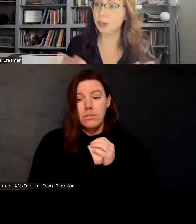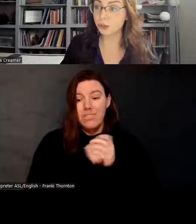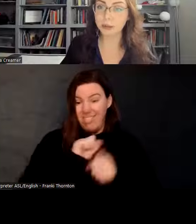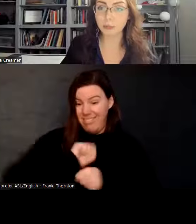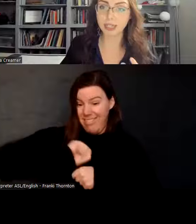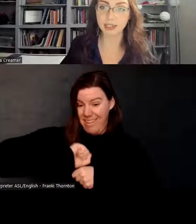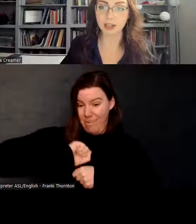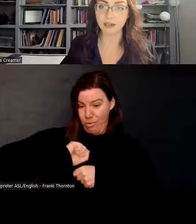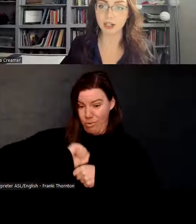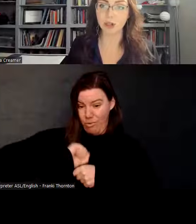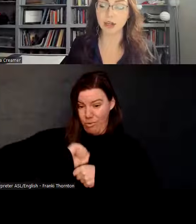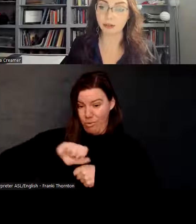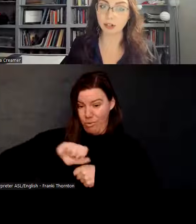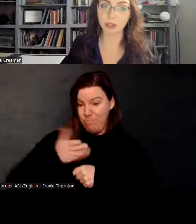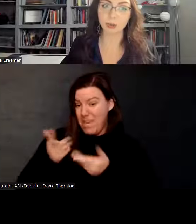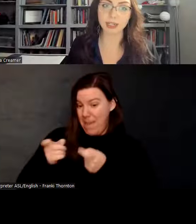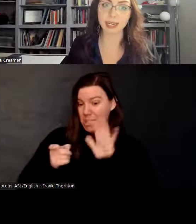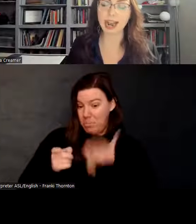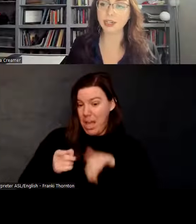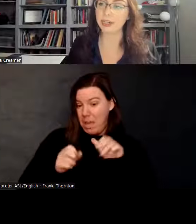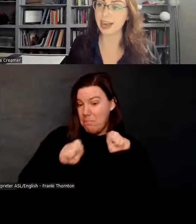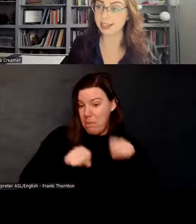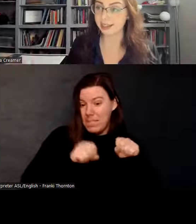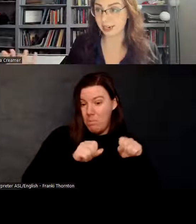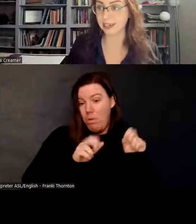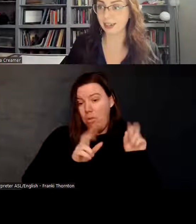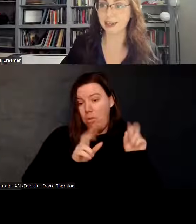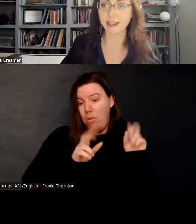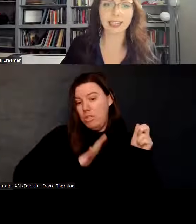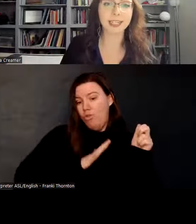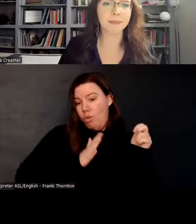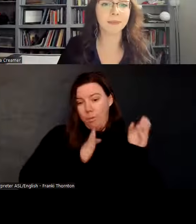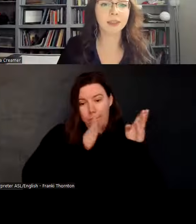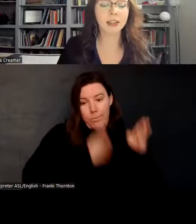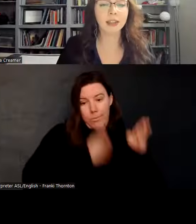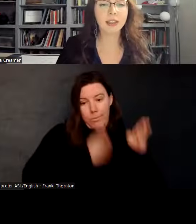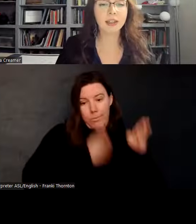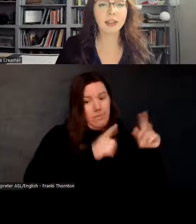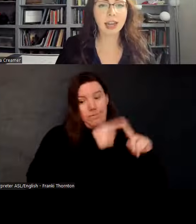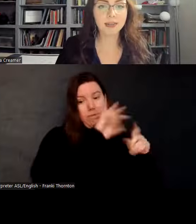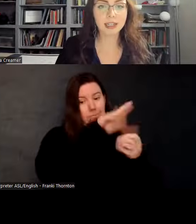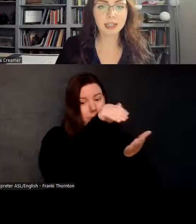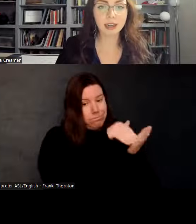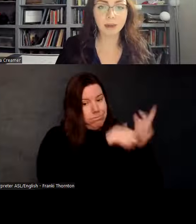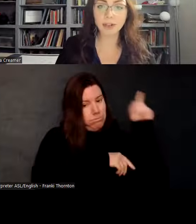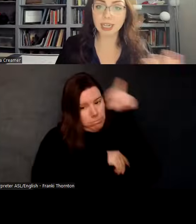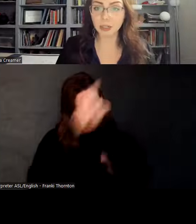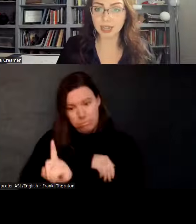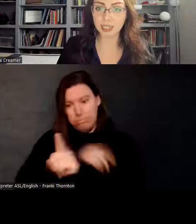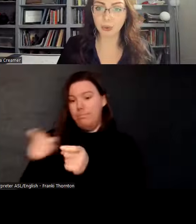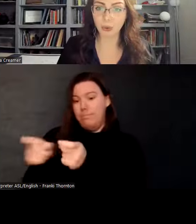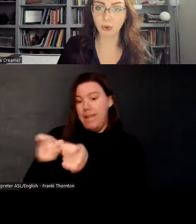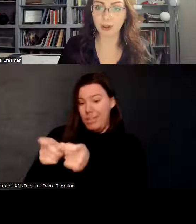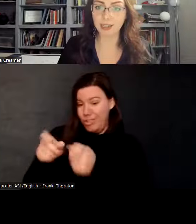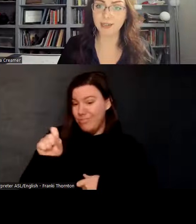the assumed presence of officials or state actors at sites like this. The evidence for